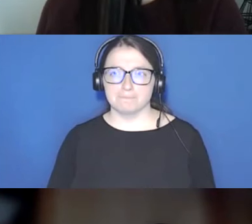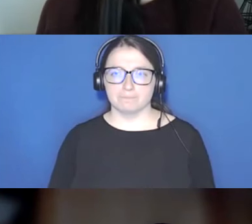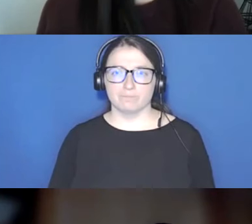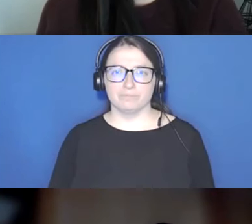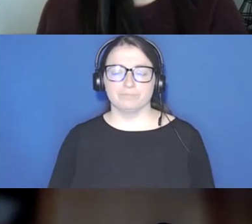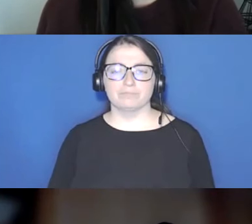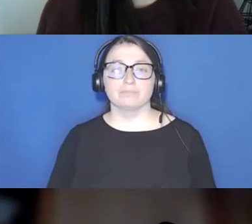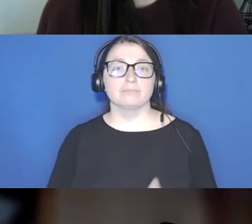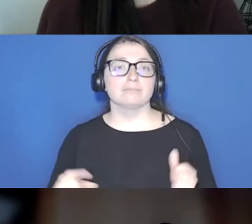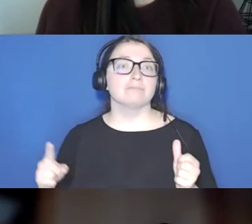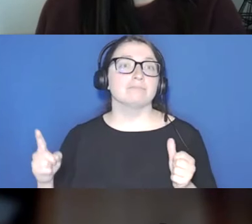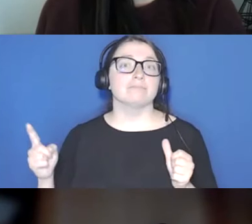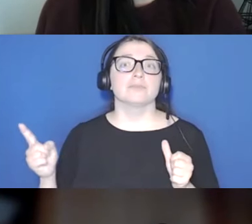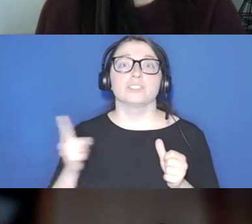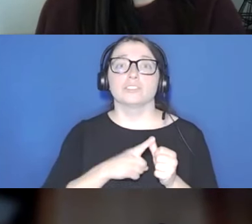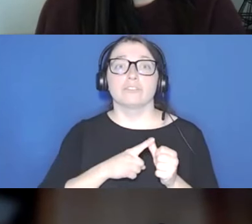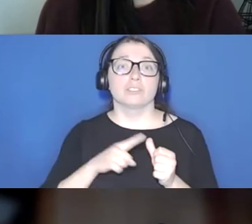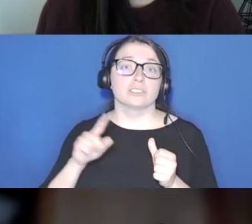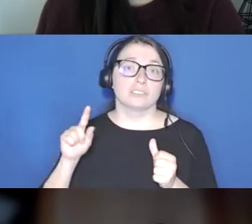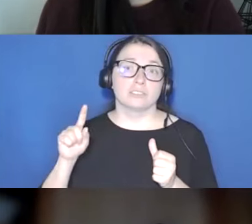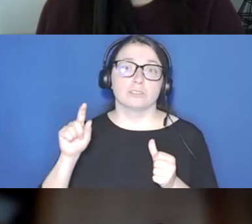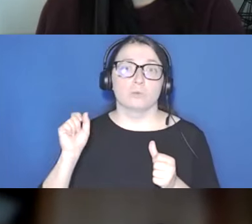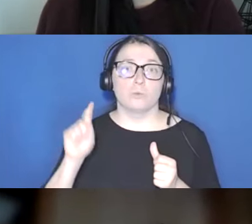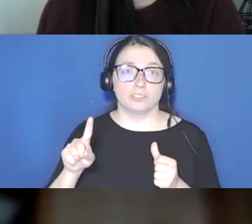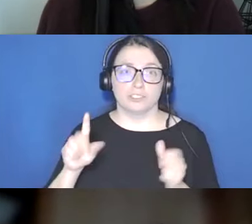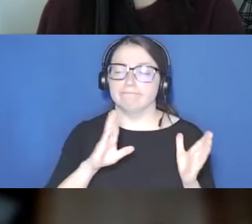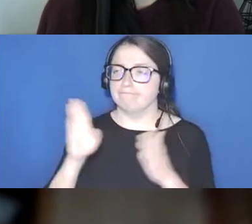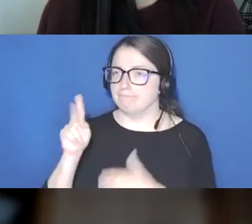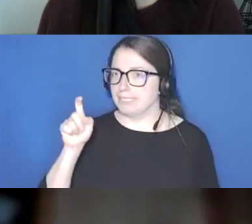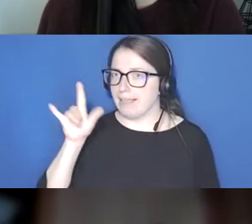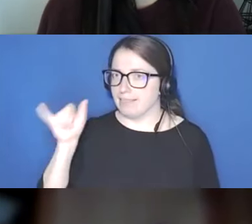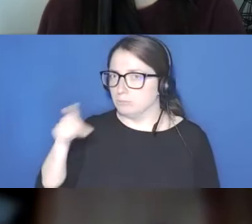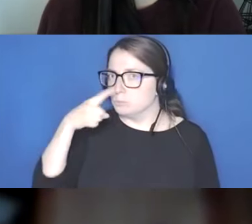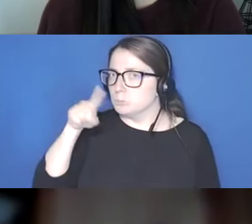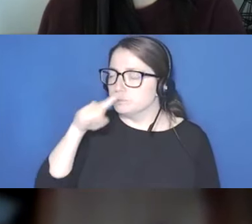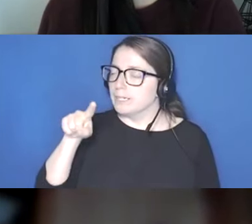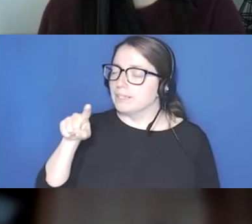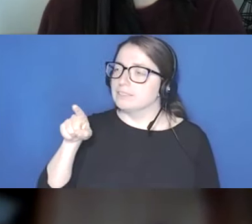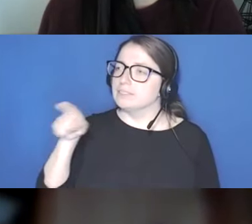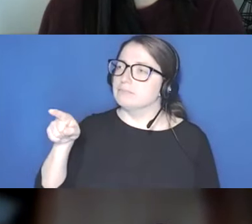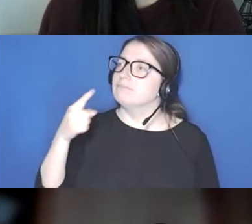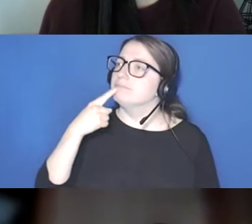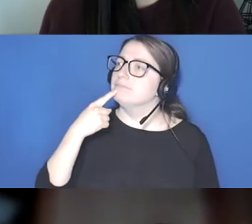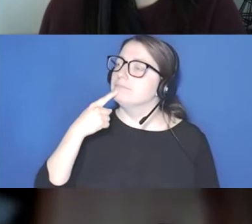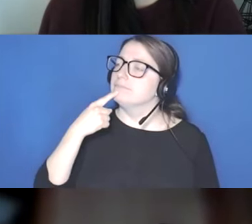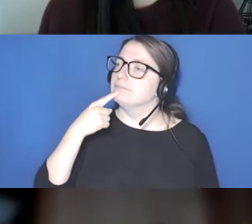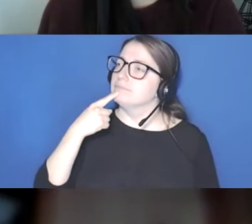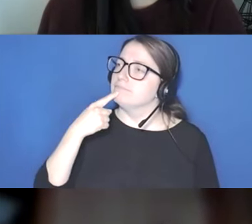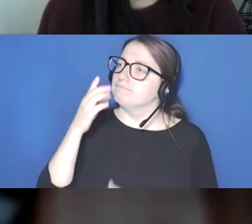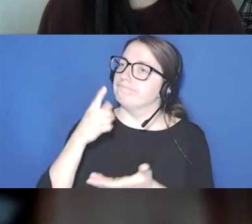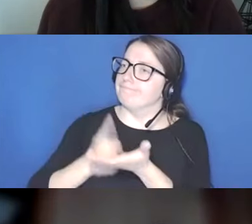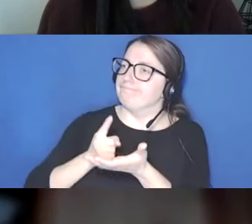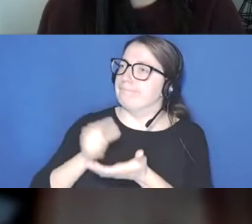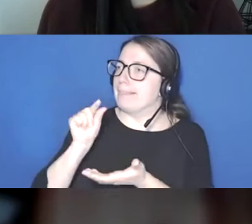So our first question, we will turn to Kelly. Kelly, would you mind telling us a little bit about how families can